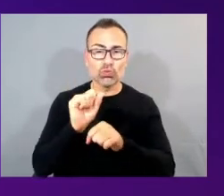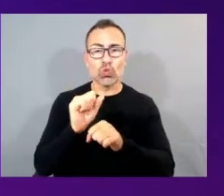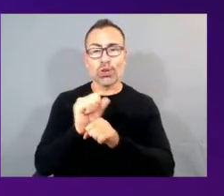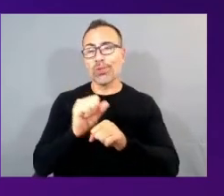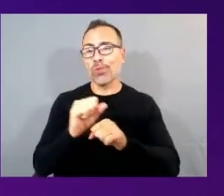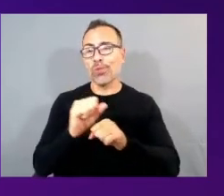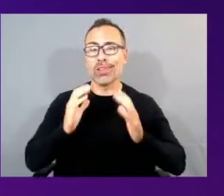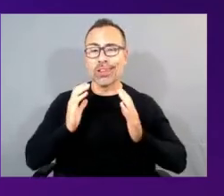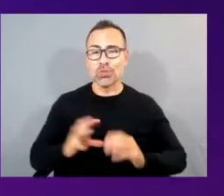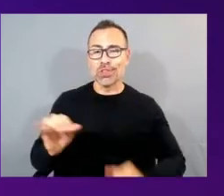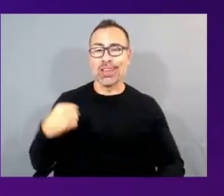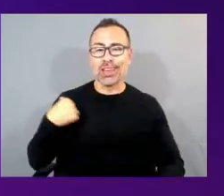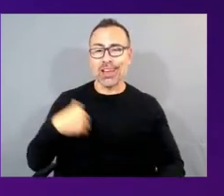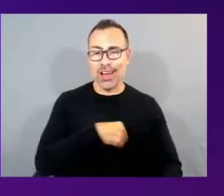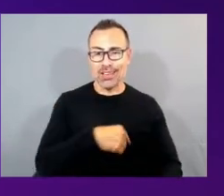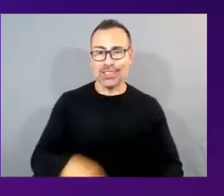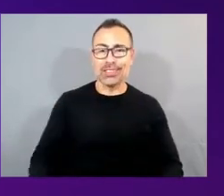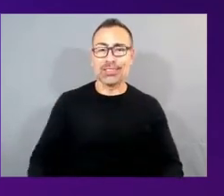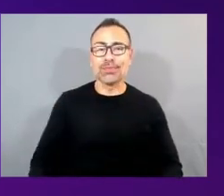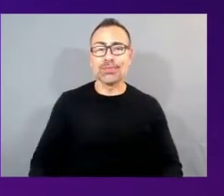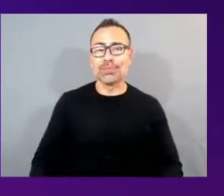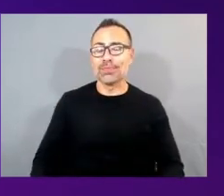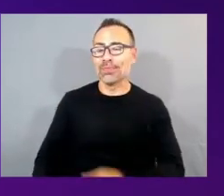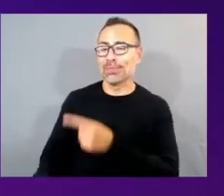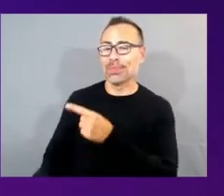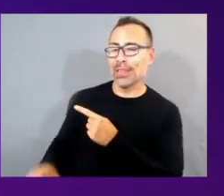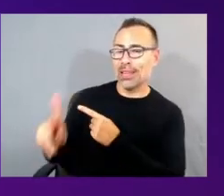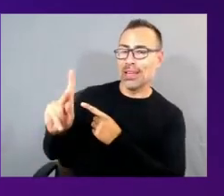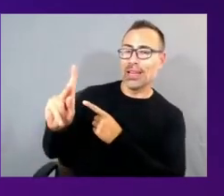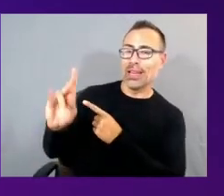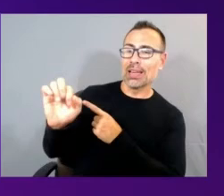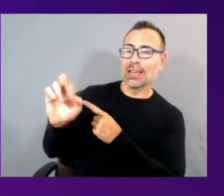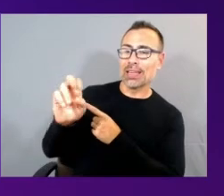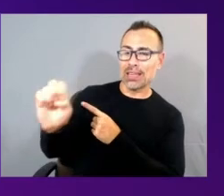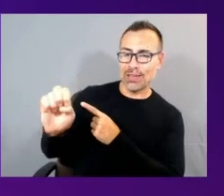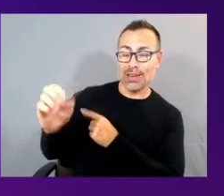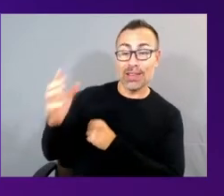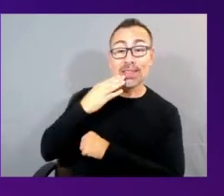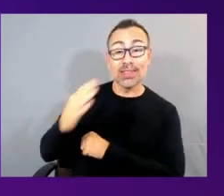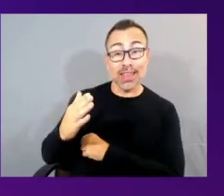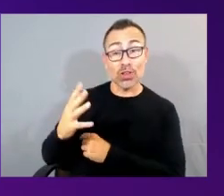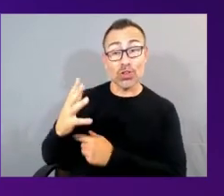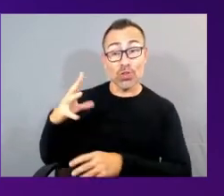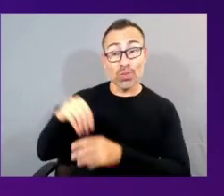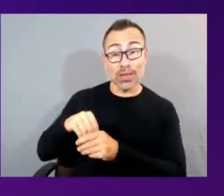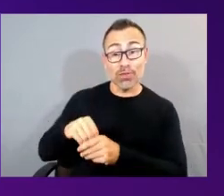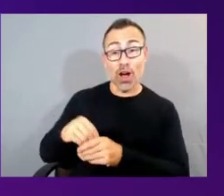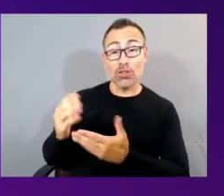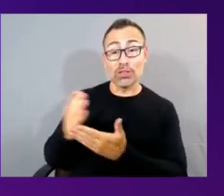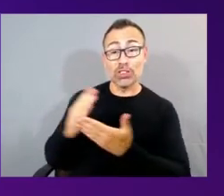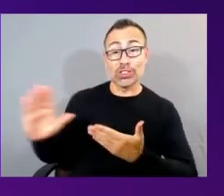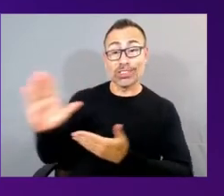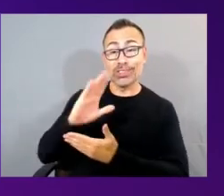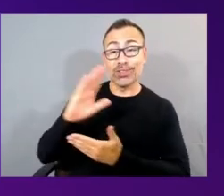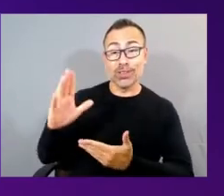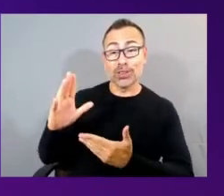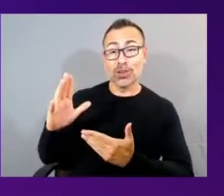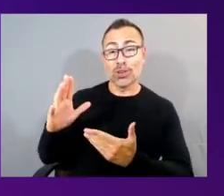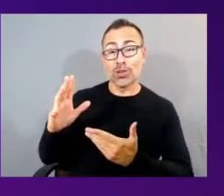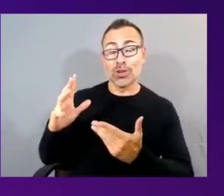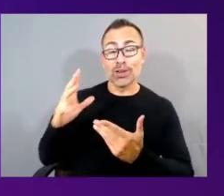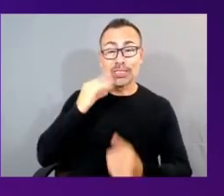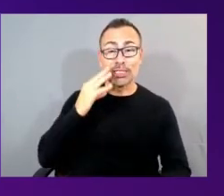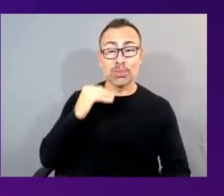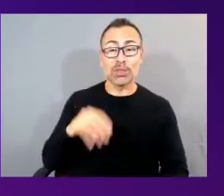Kyrre, thank you for joining me and sharing Yara's journey to digital transformation. The transformation of